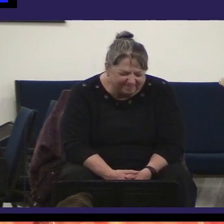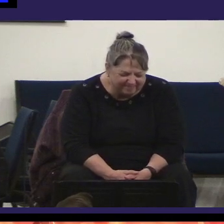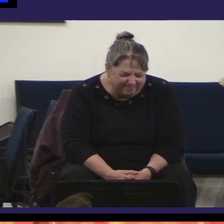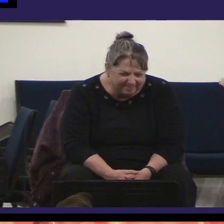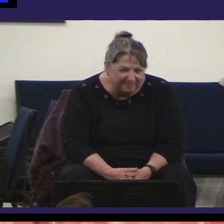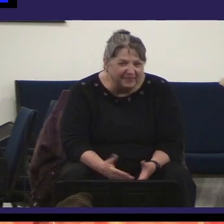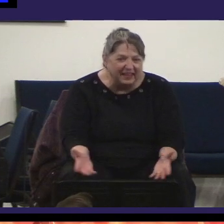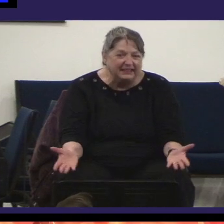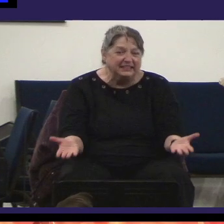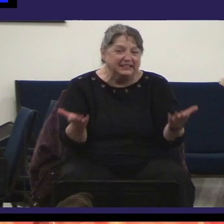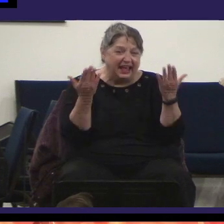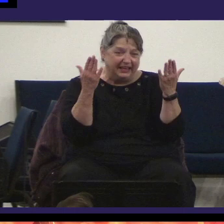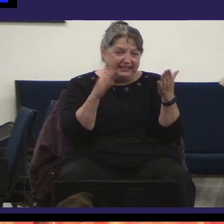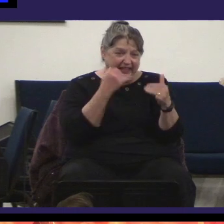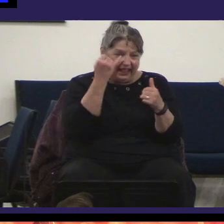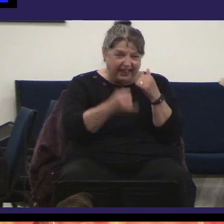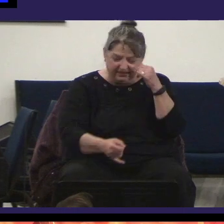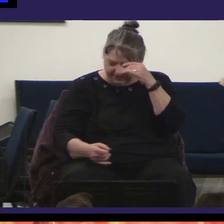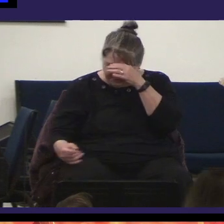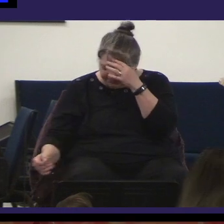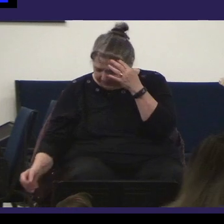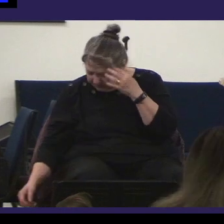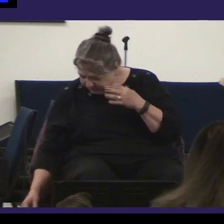Please stand as we sing our closing song.